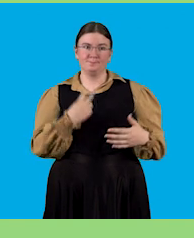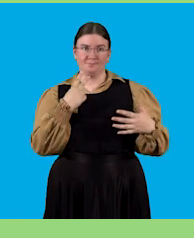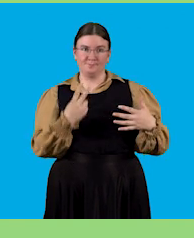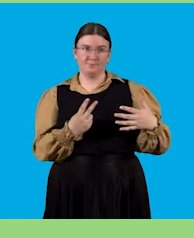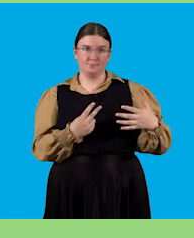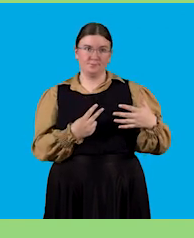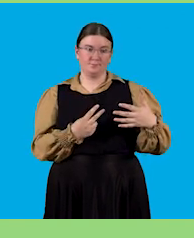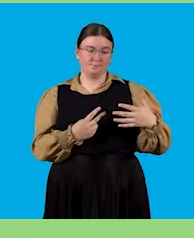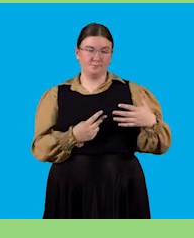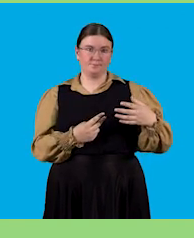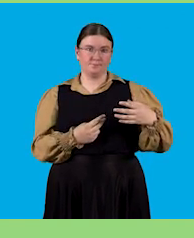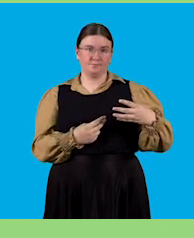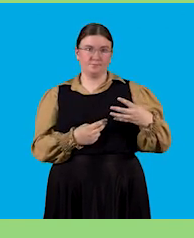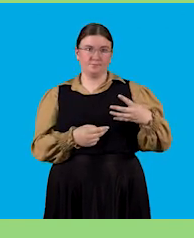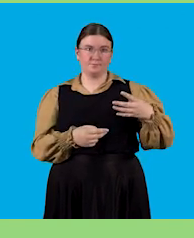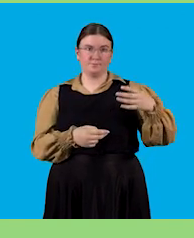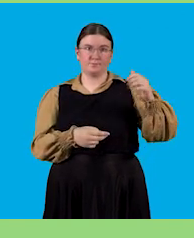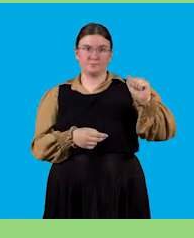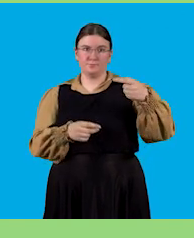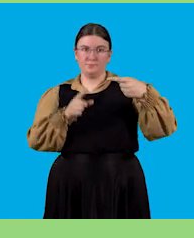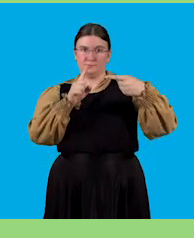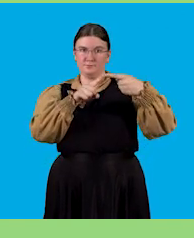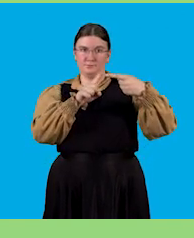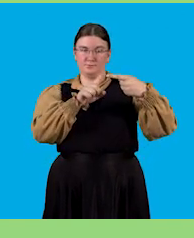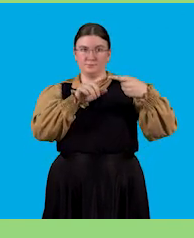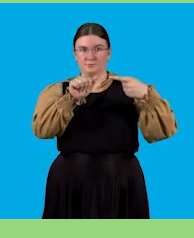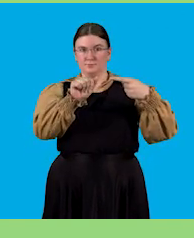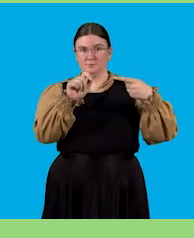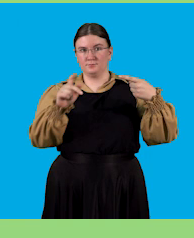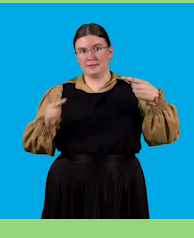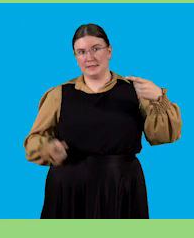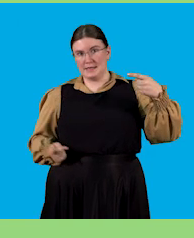pointing there. That is a kidney.